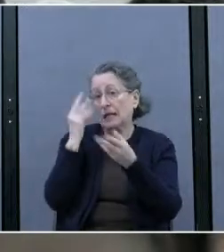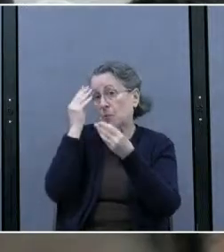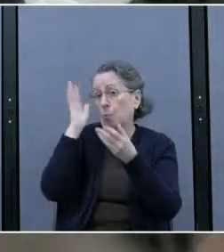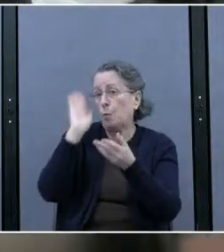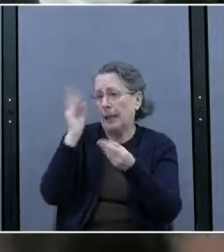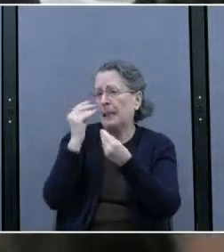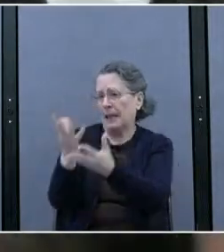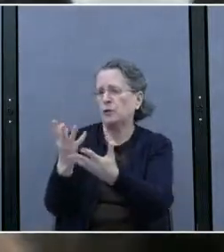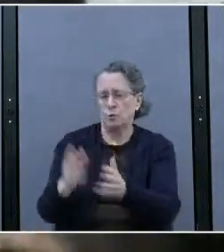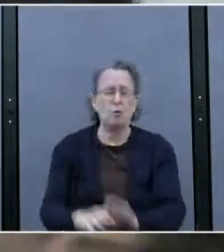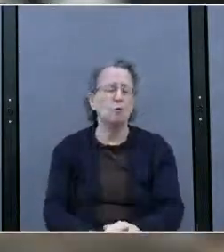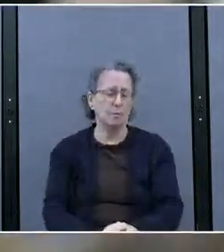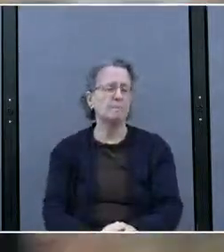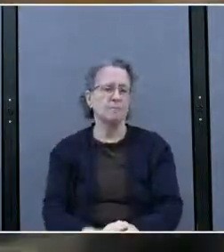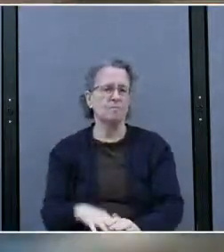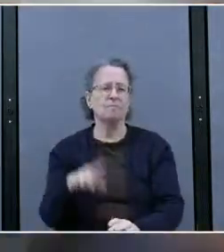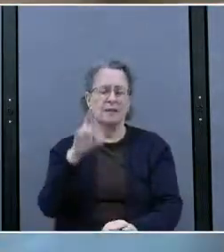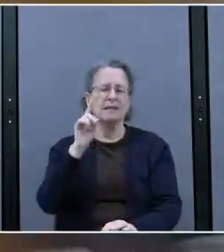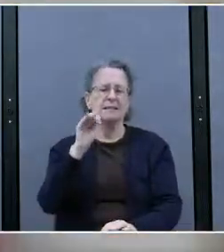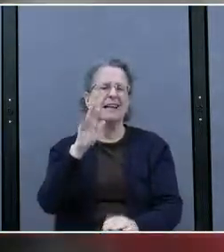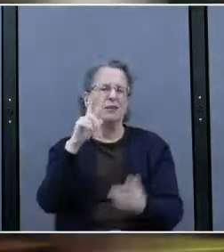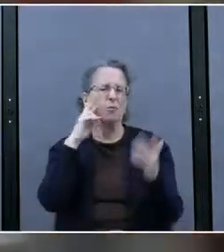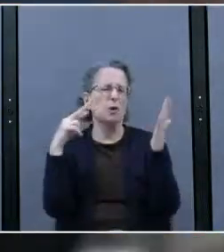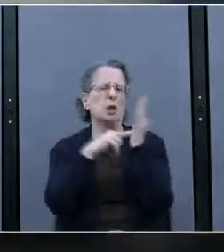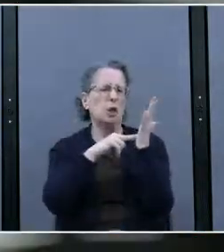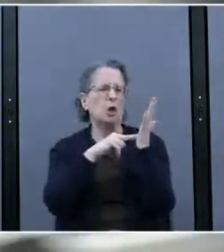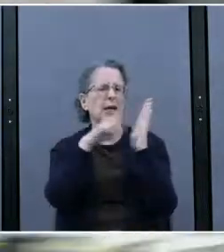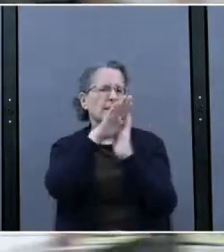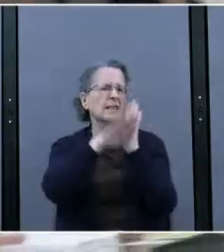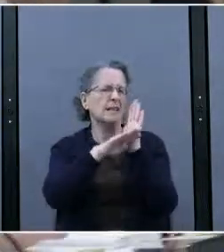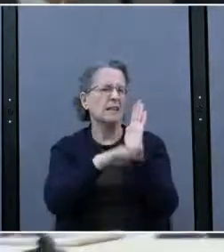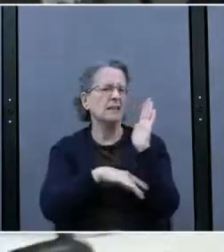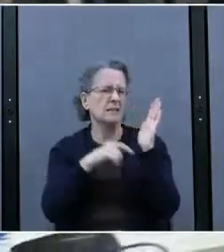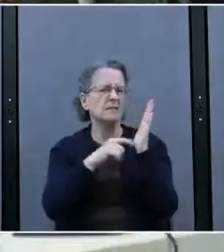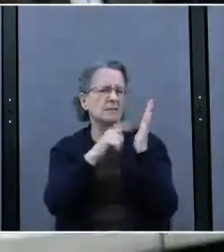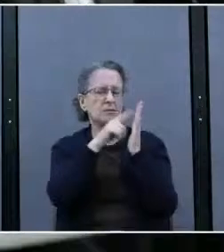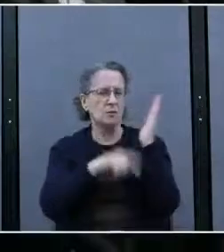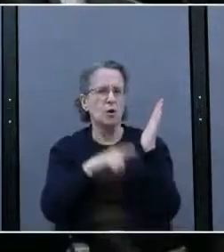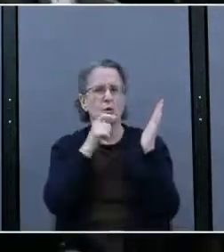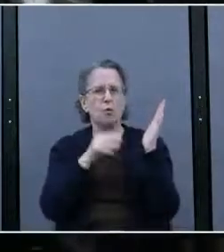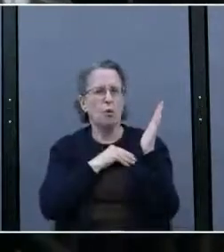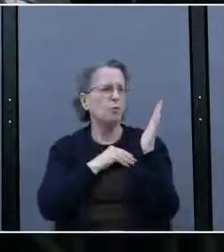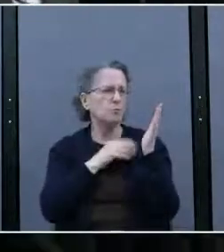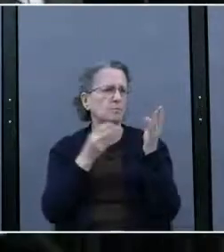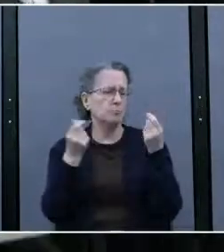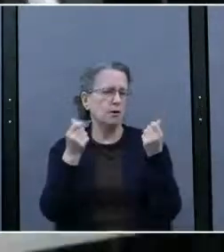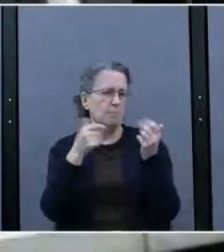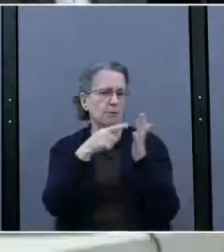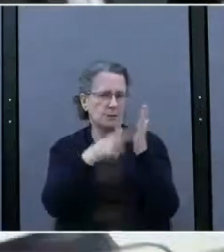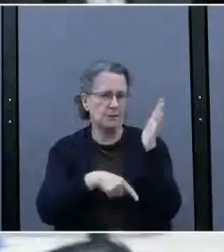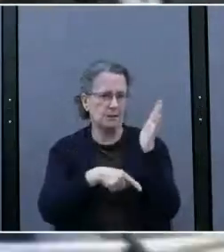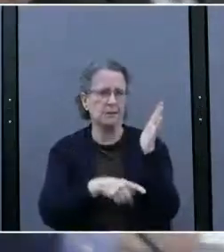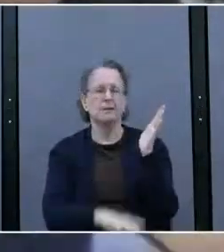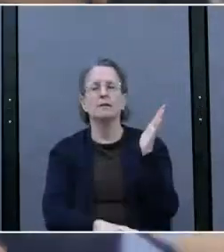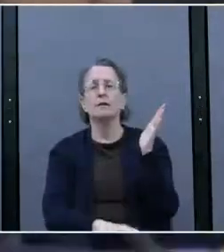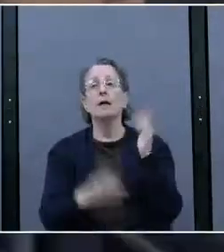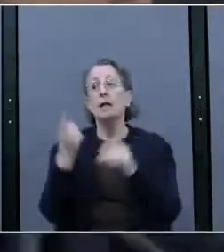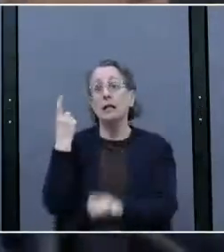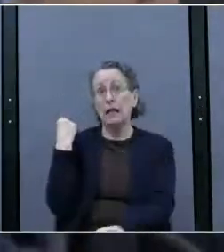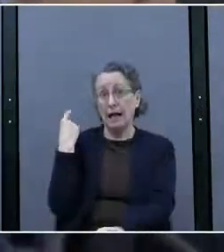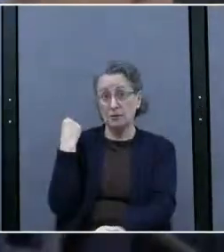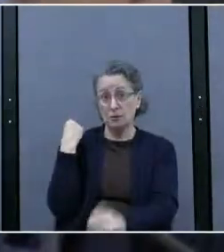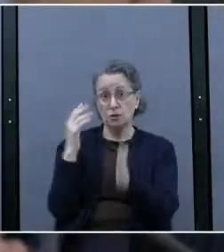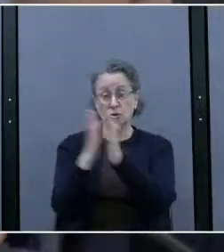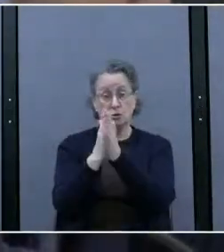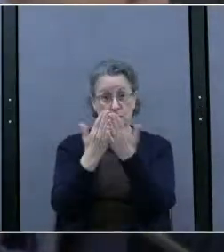so I guess we'll add that to our list. And last year, I noticed in the materials that there was,